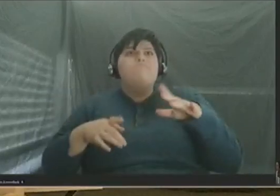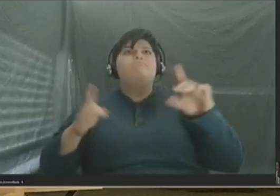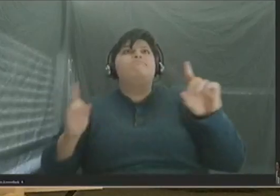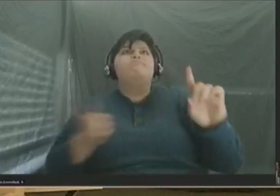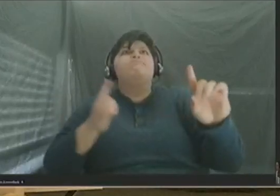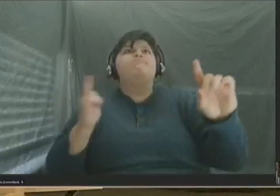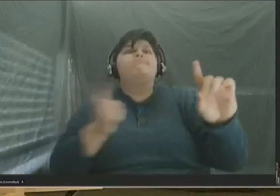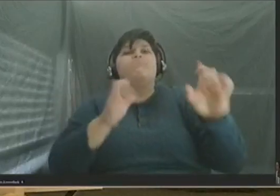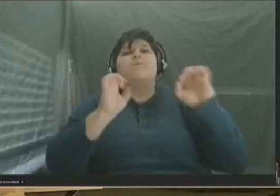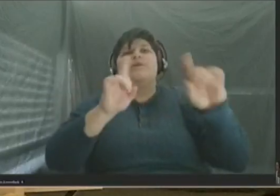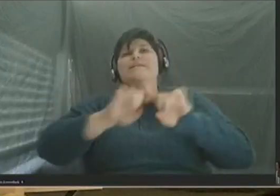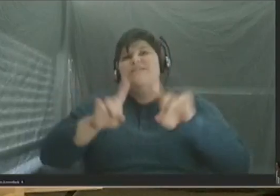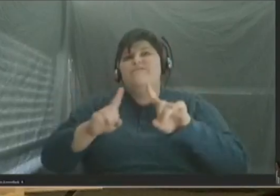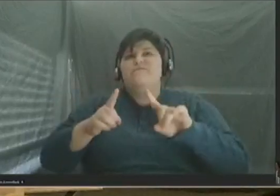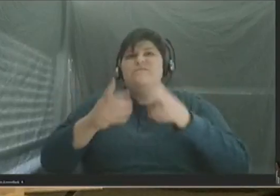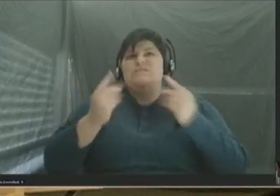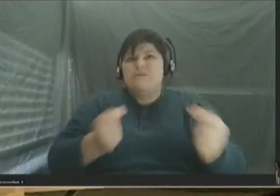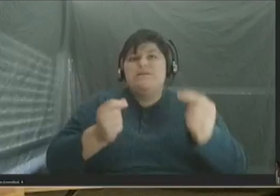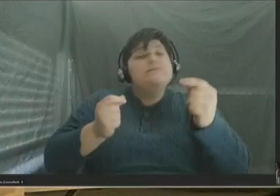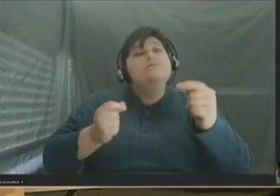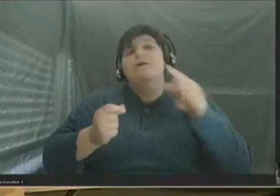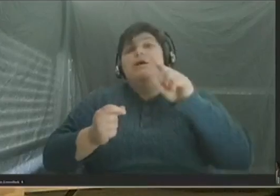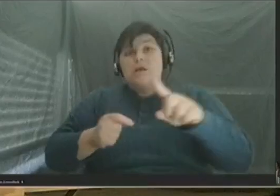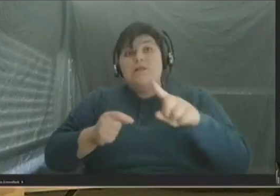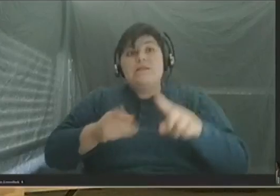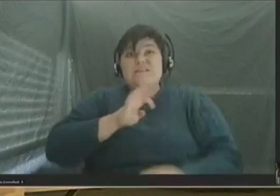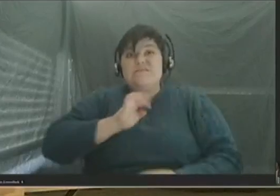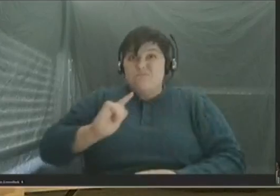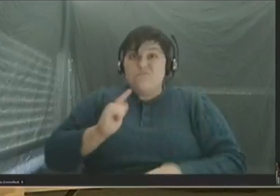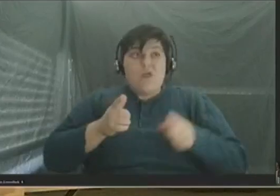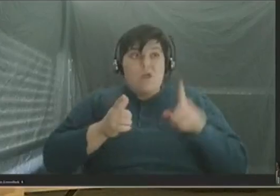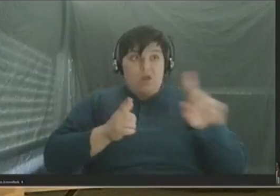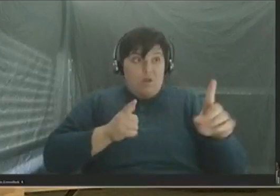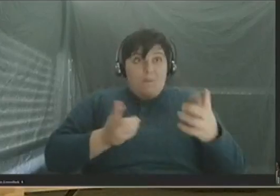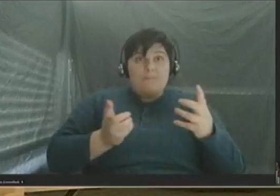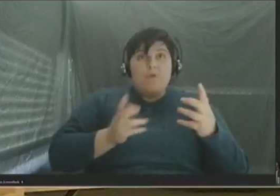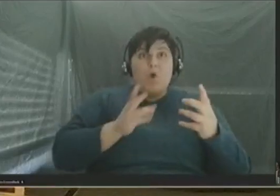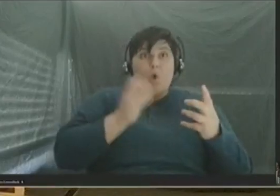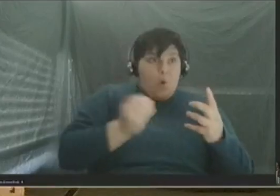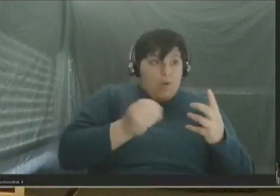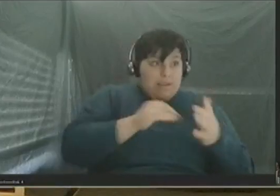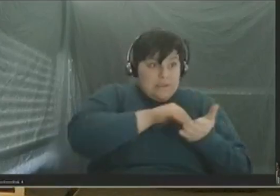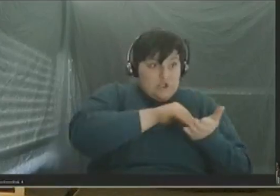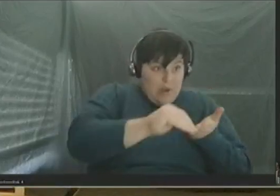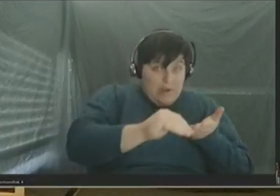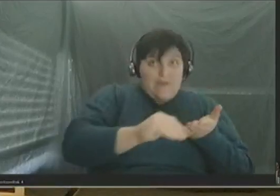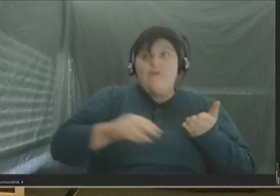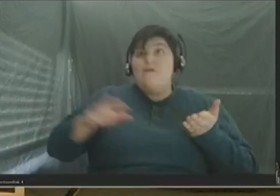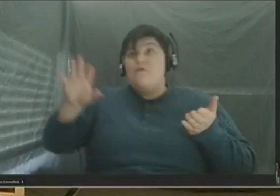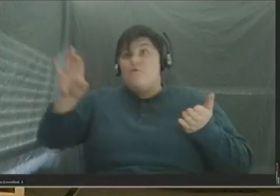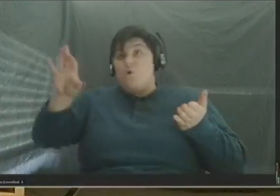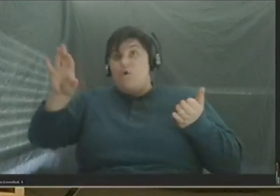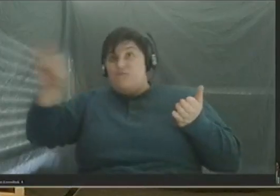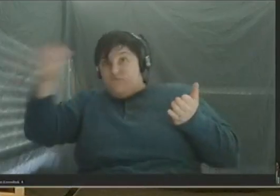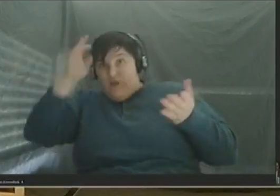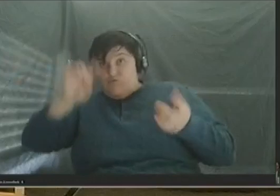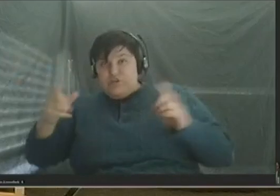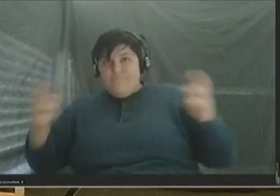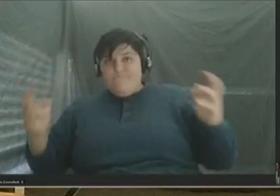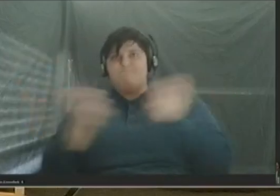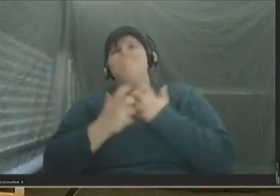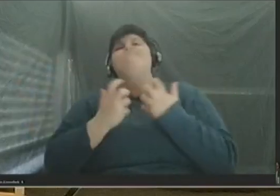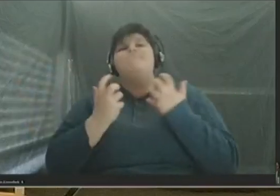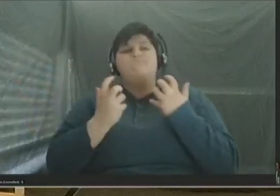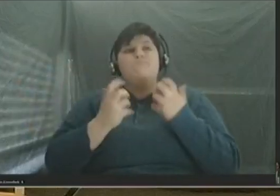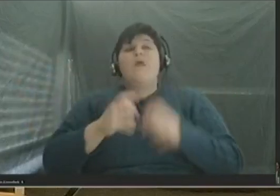different paces. House Bill 3920 aligns Oregon's waiver with these federal changes. The